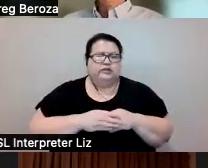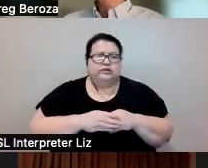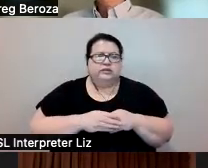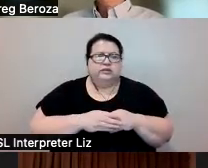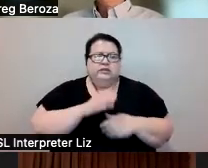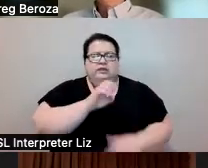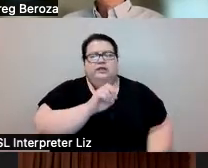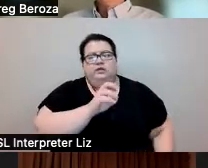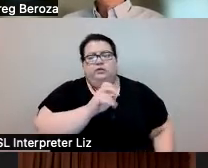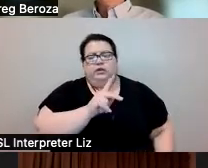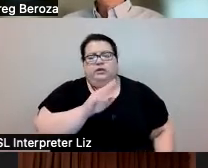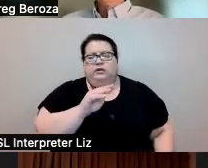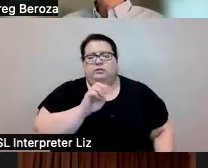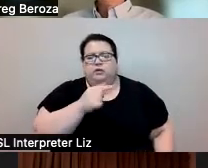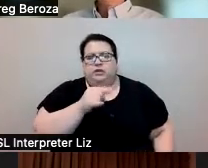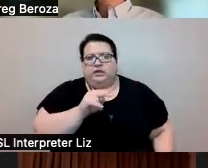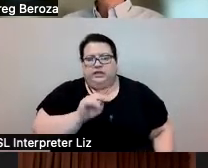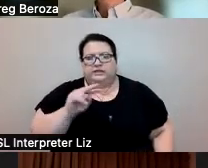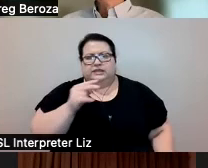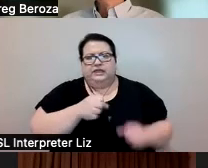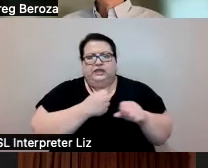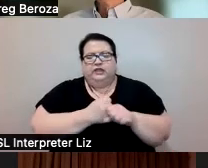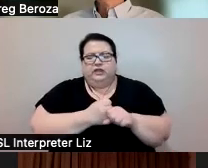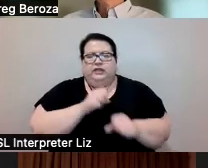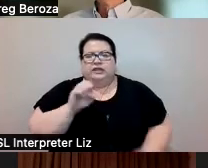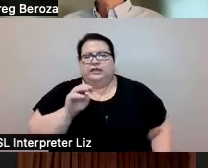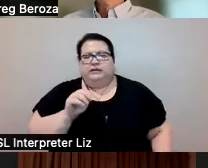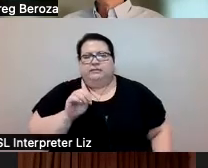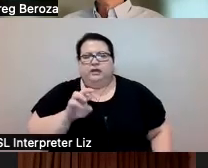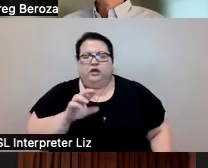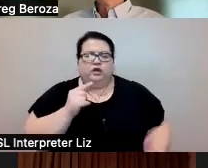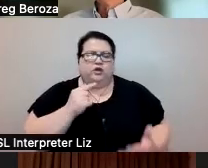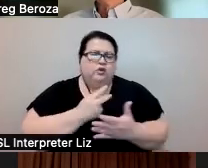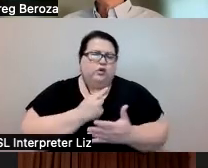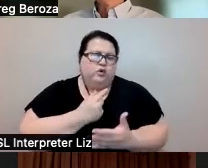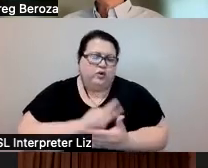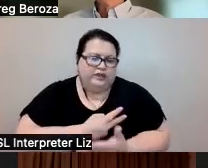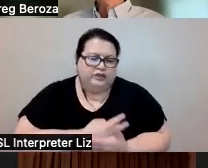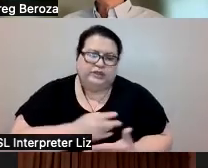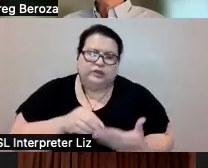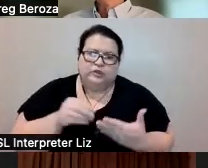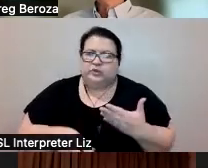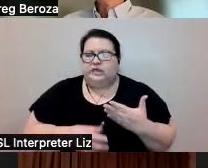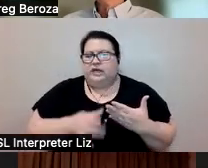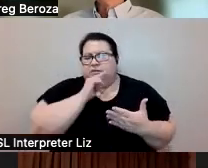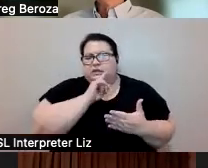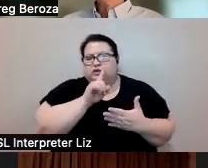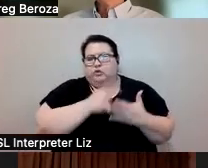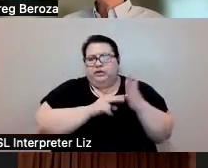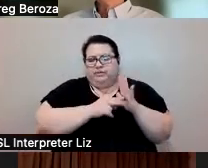Morgan, who's a second-year emergency EMER grad student. Not sure what that stands